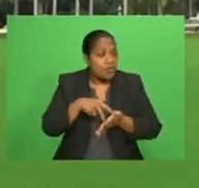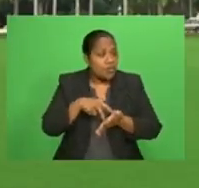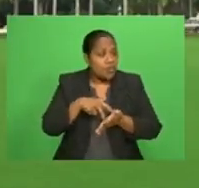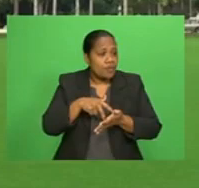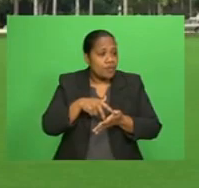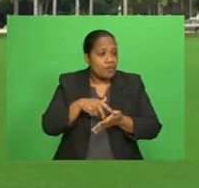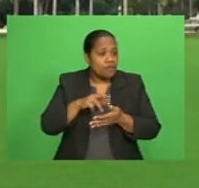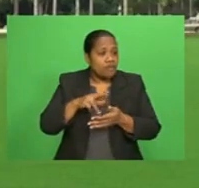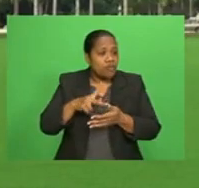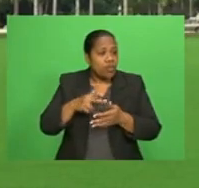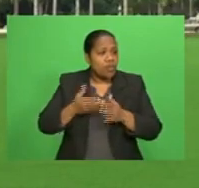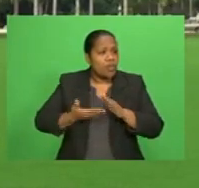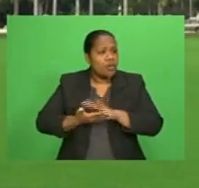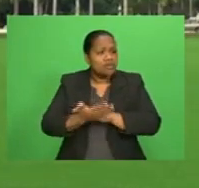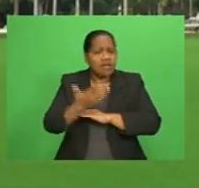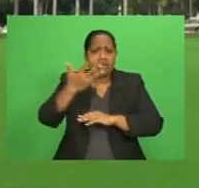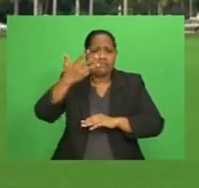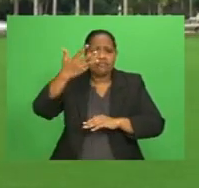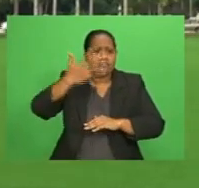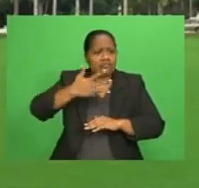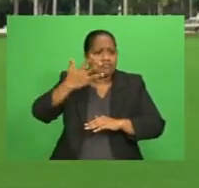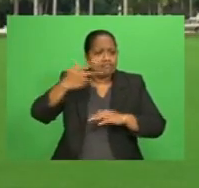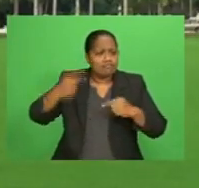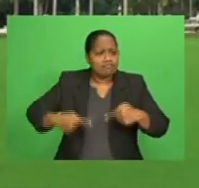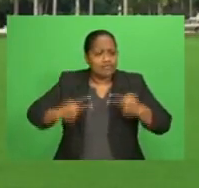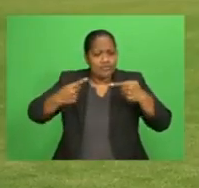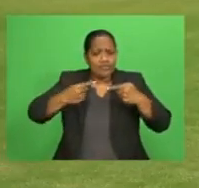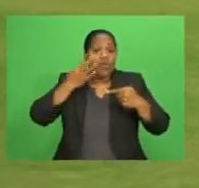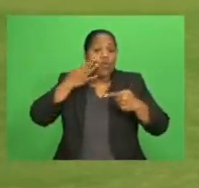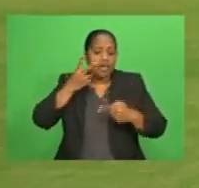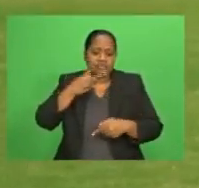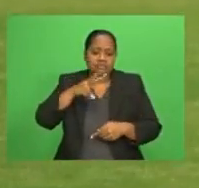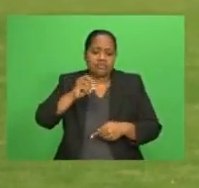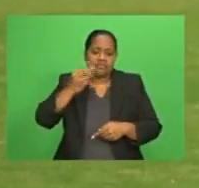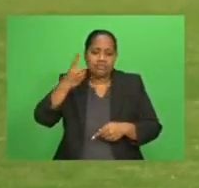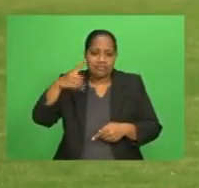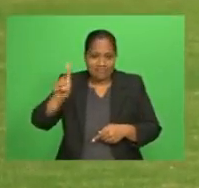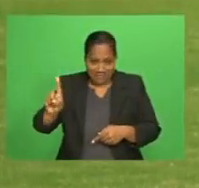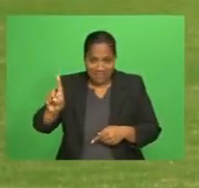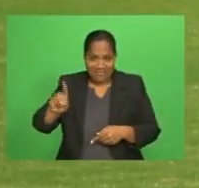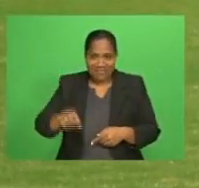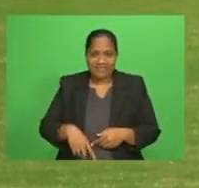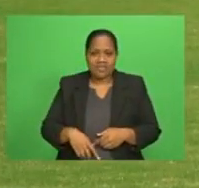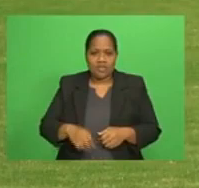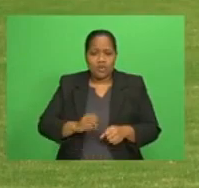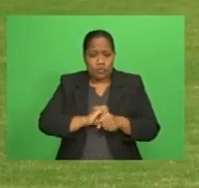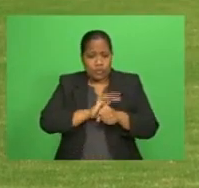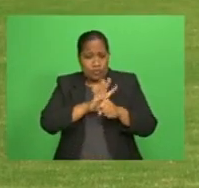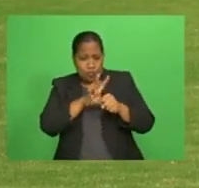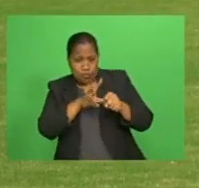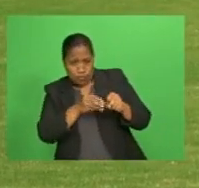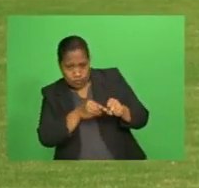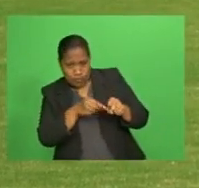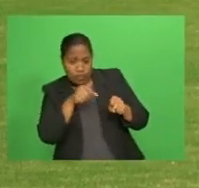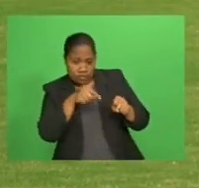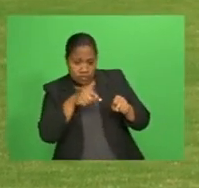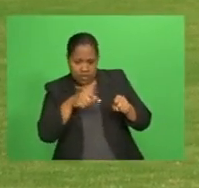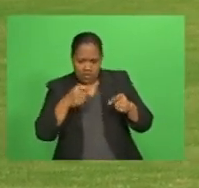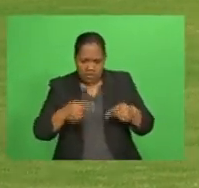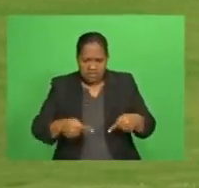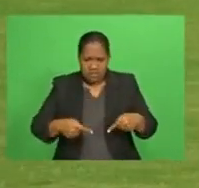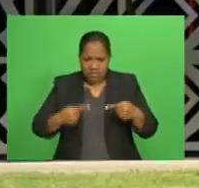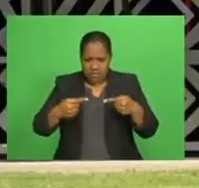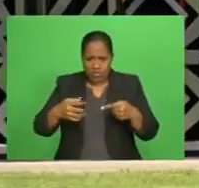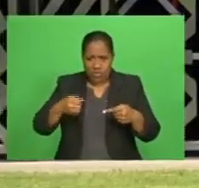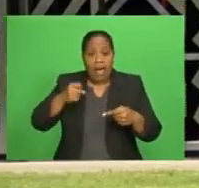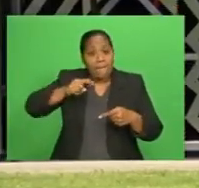AEP Under-19 competition next in 2021. COVID-19 may have bowled out the competition, but it's not going to stop